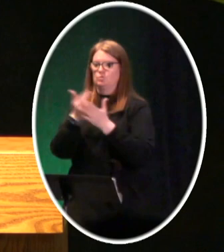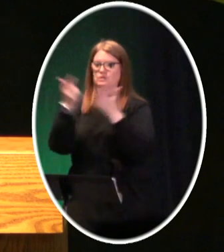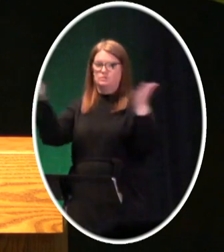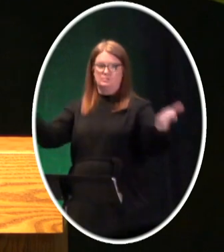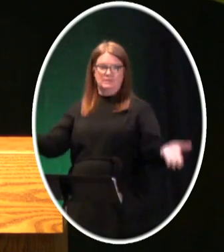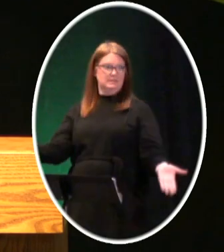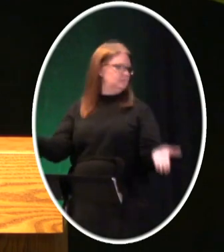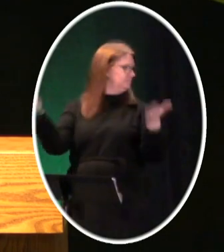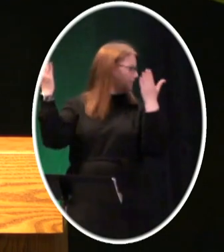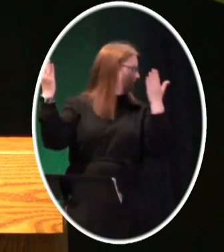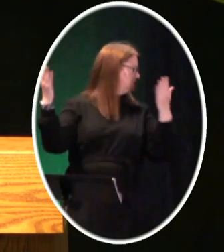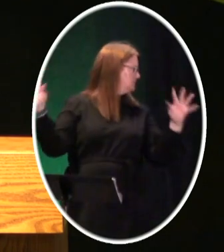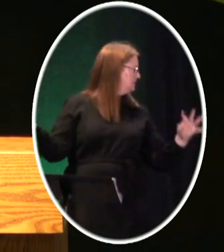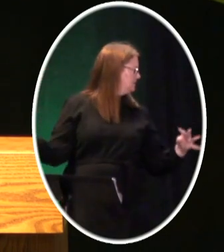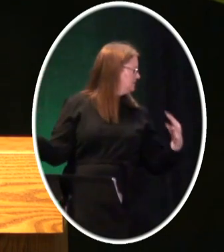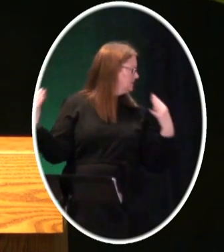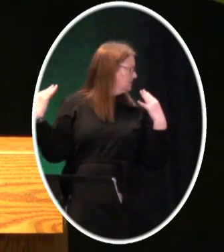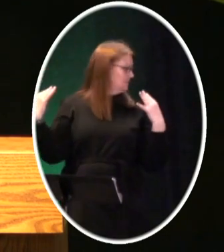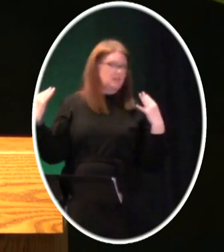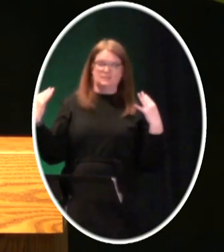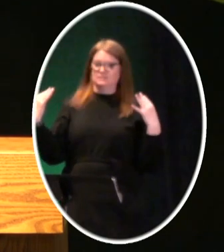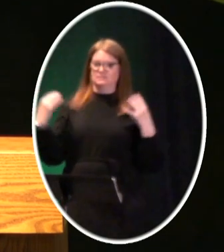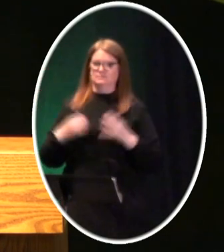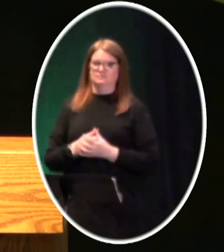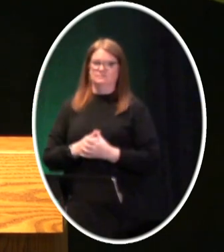and face the audience.